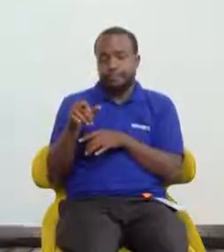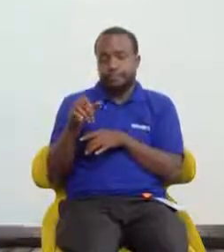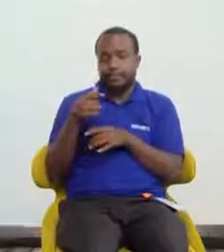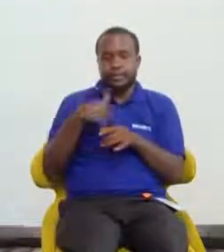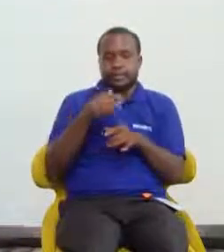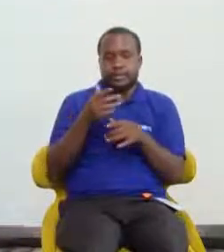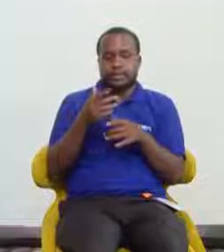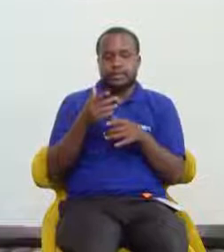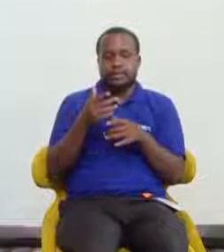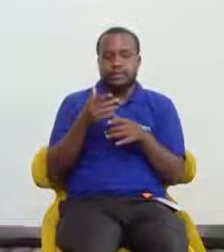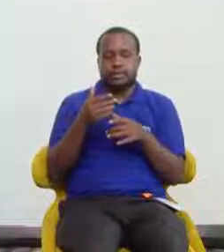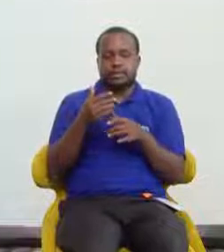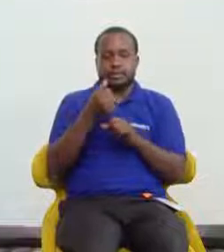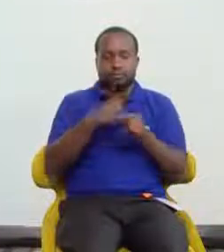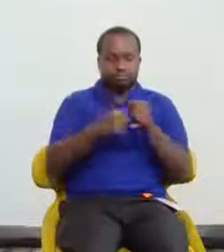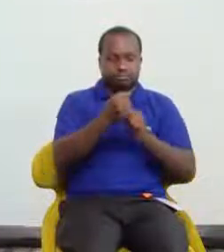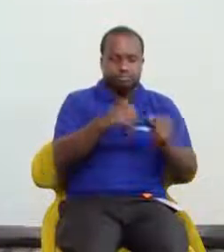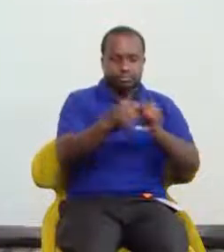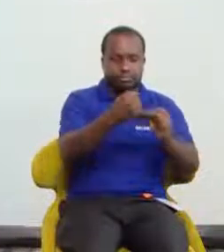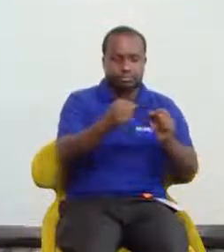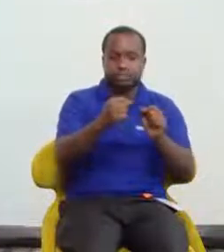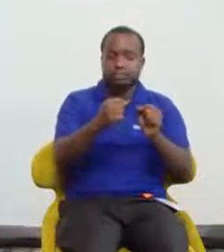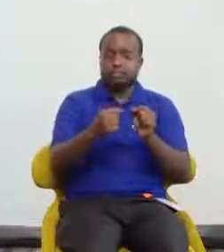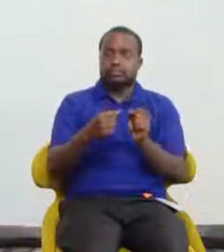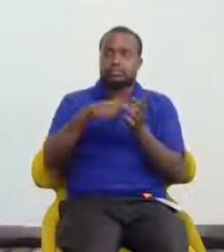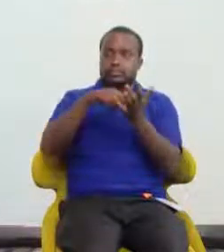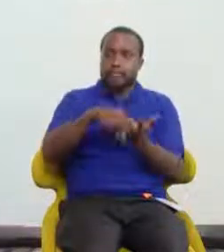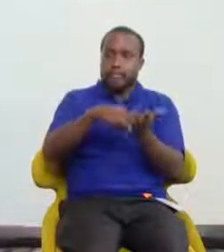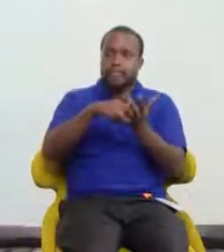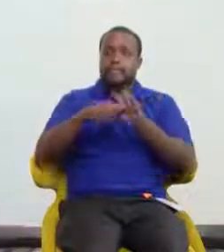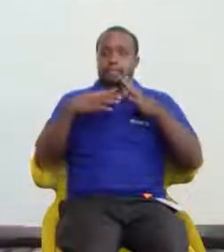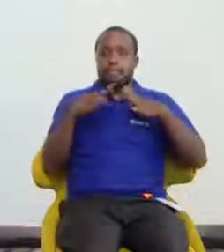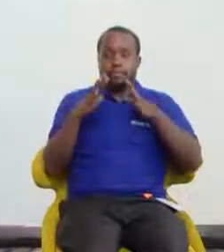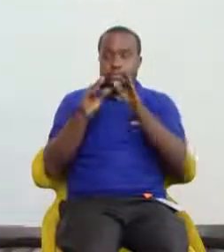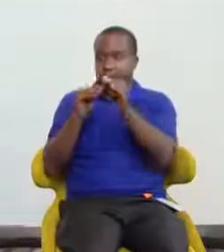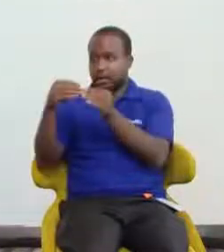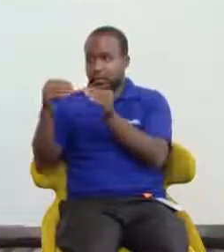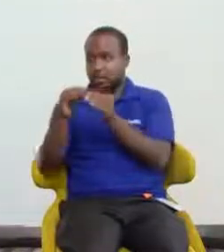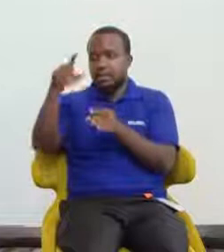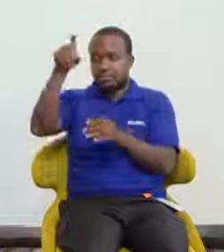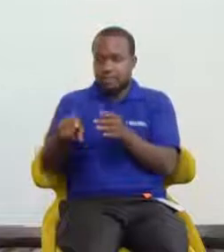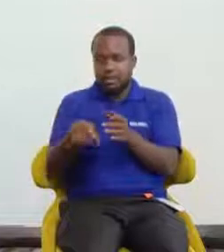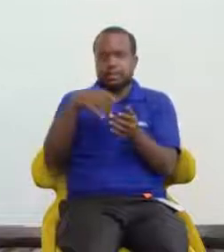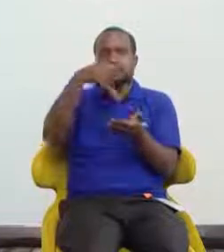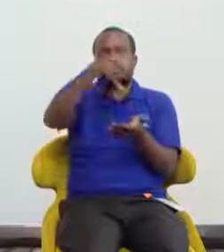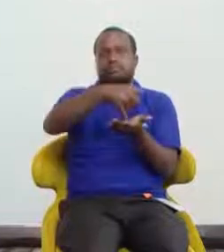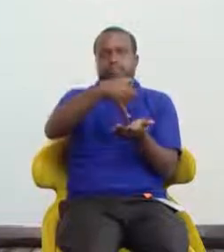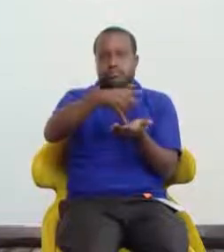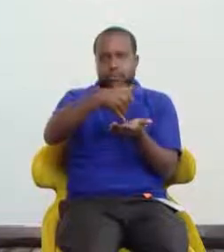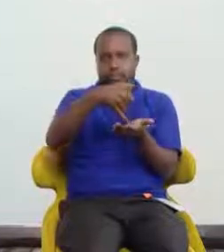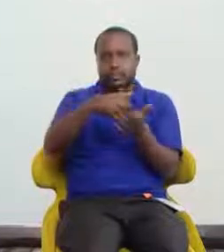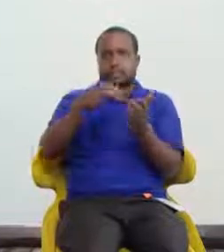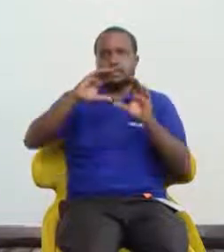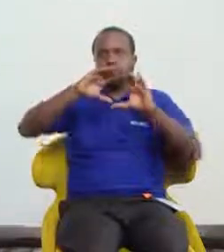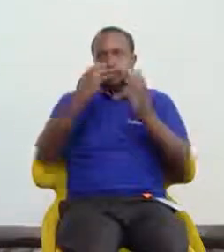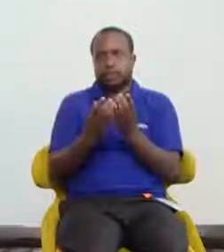we have gained the momentum to argue that, well, people with disabilities need to be part and parcel of the community. So as